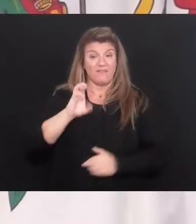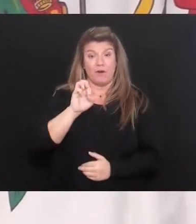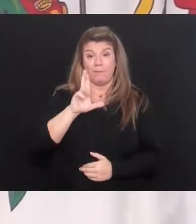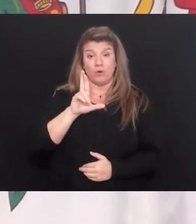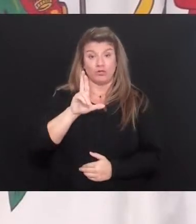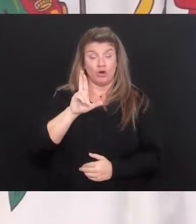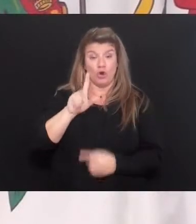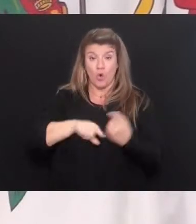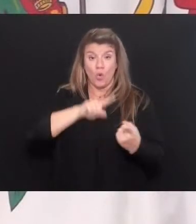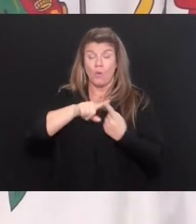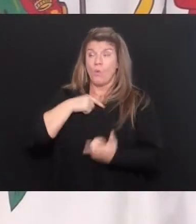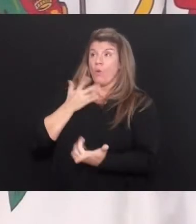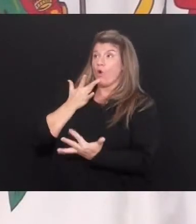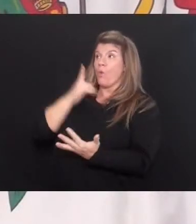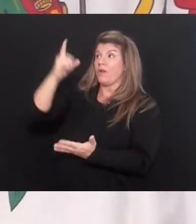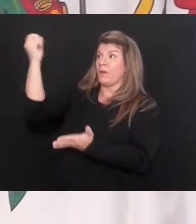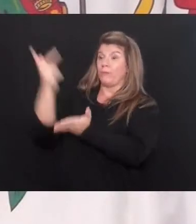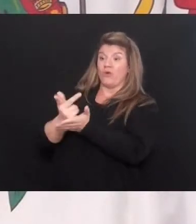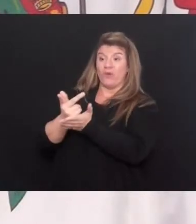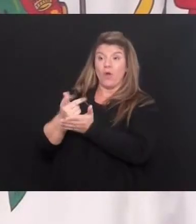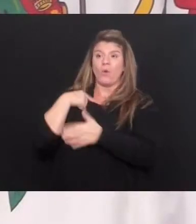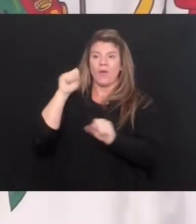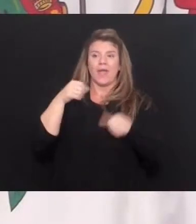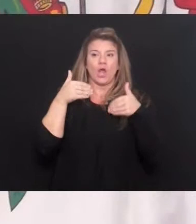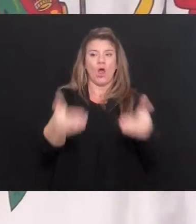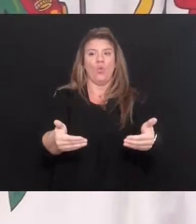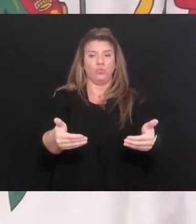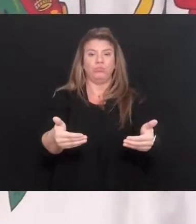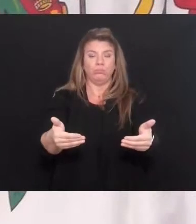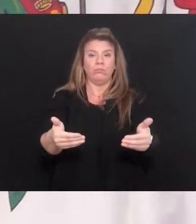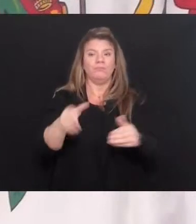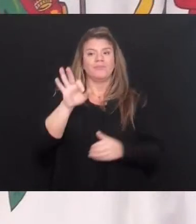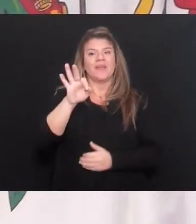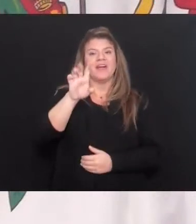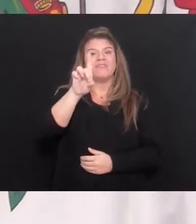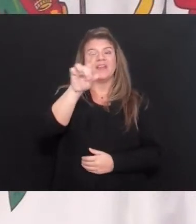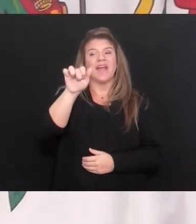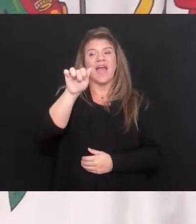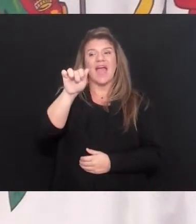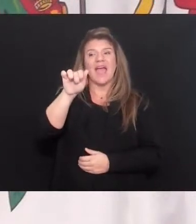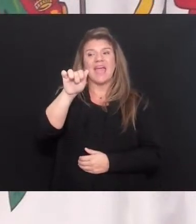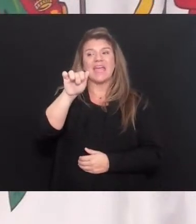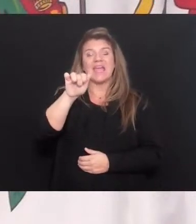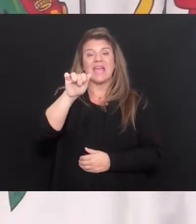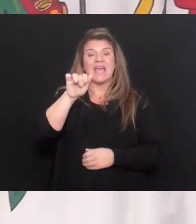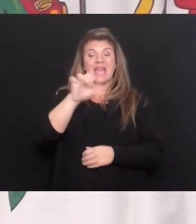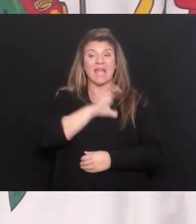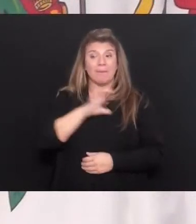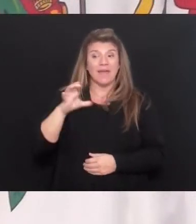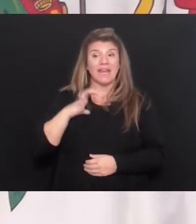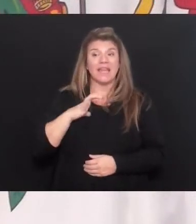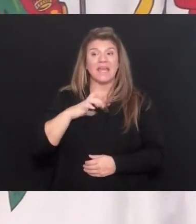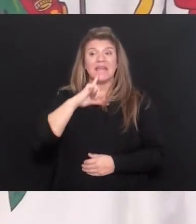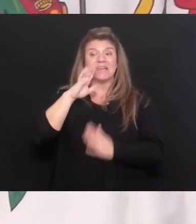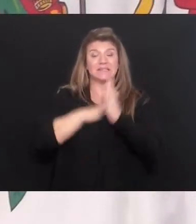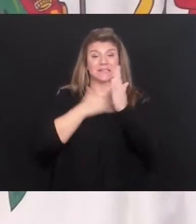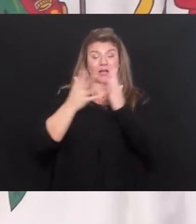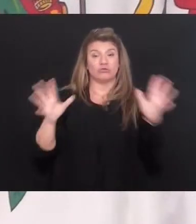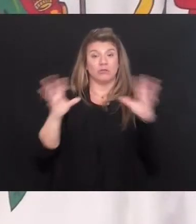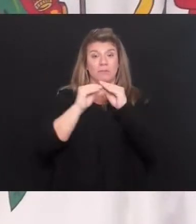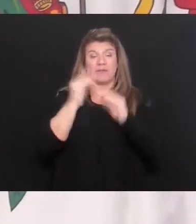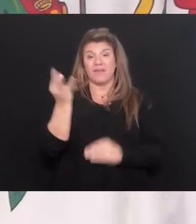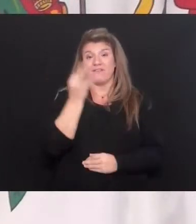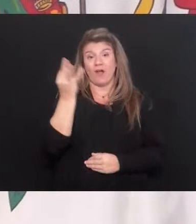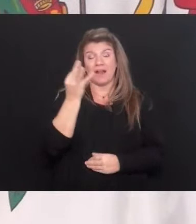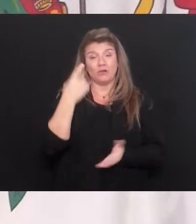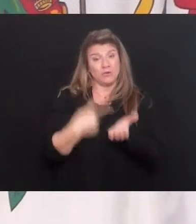get the go-ahead to go. The FDA Advisory Committee is scheduled to meet Friday to discuss the